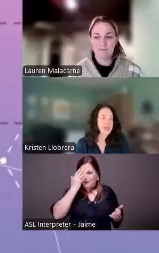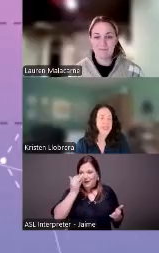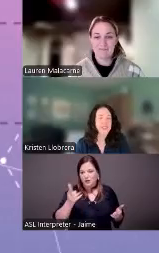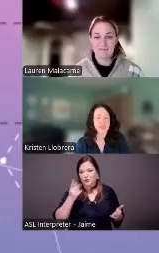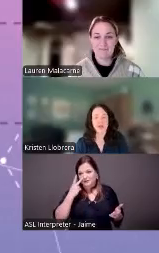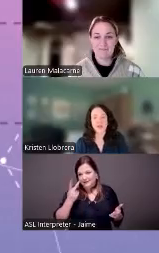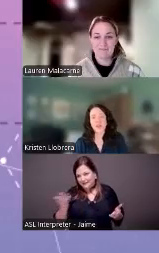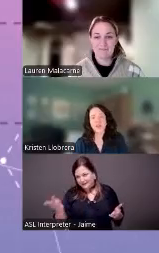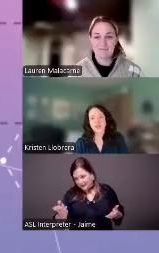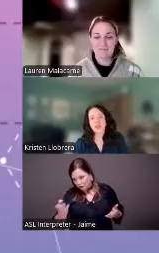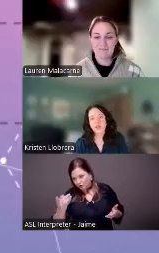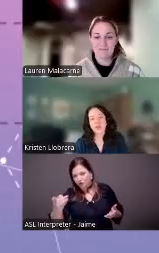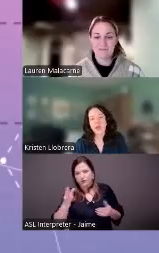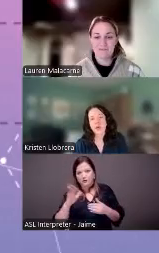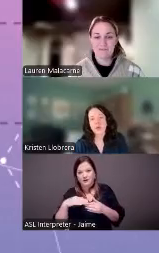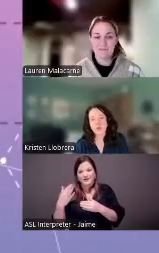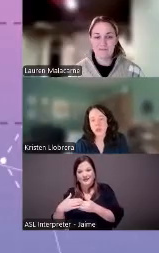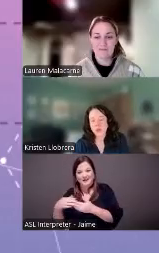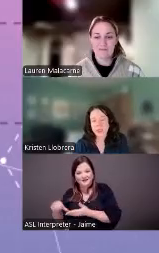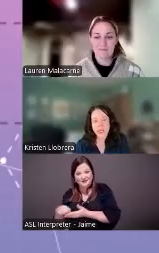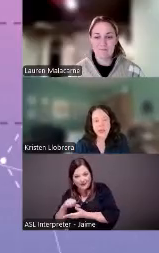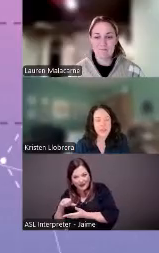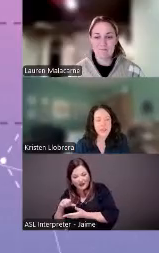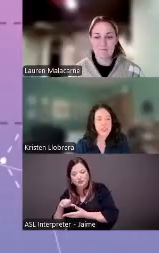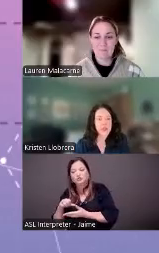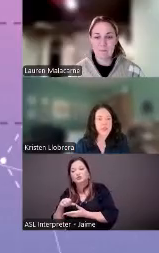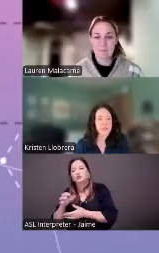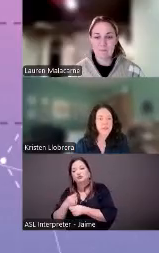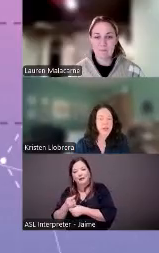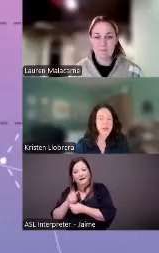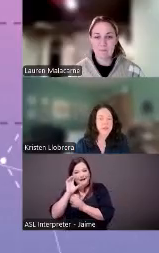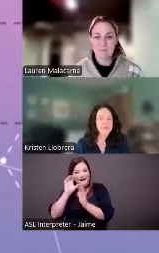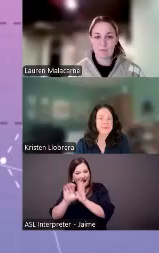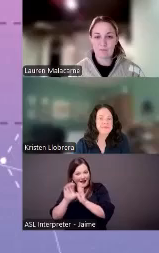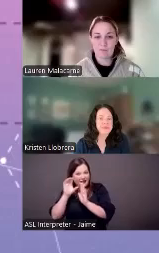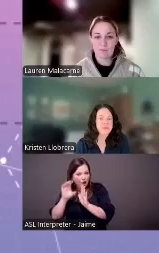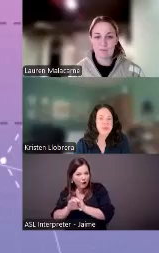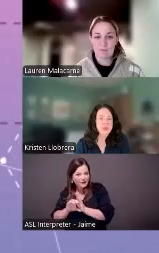the next page there are we created icons to try to